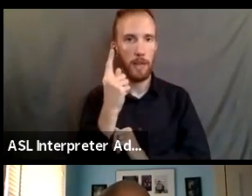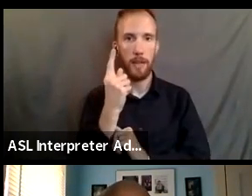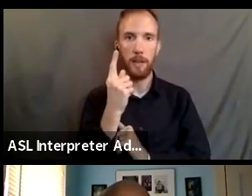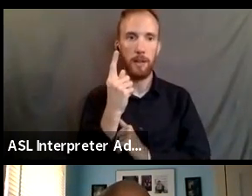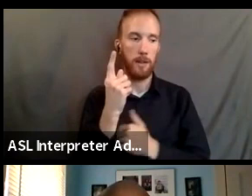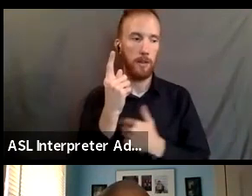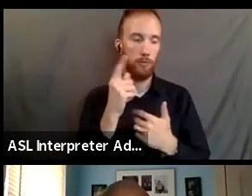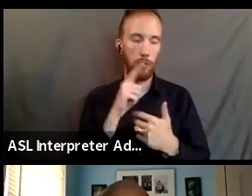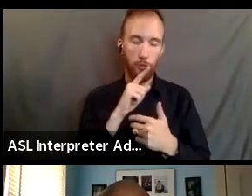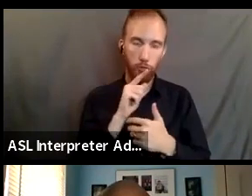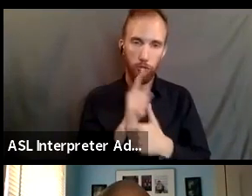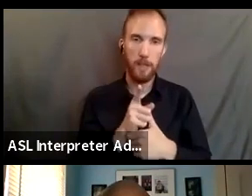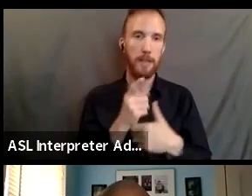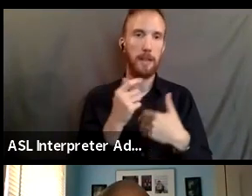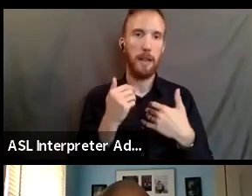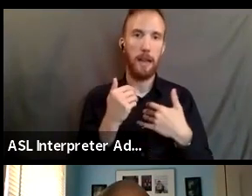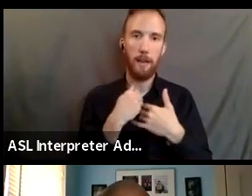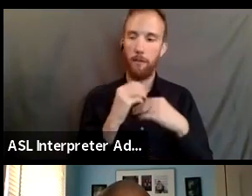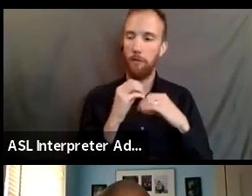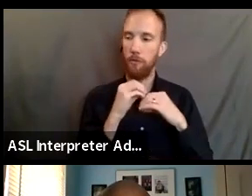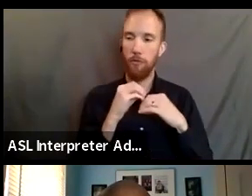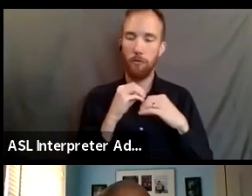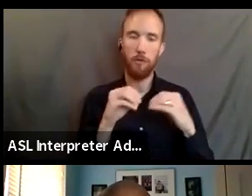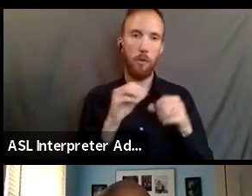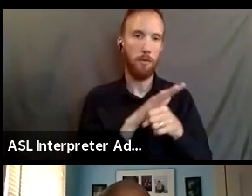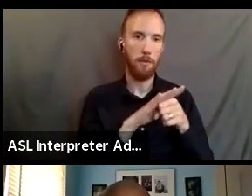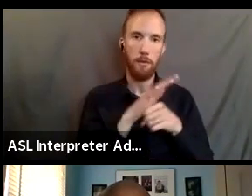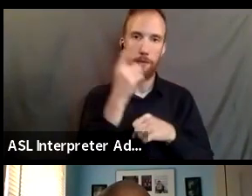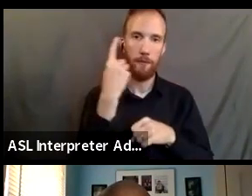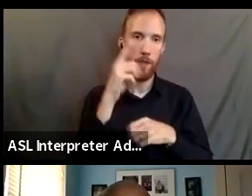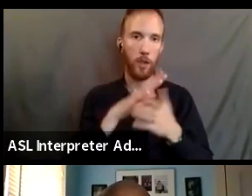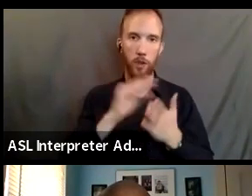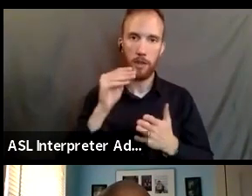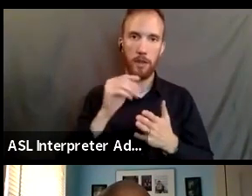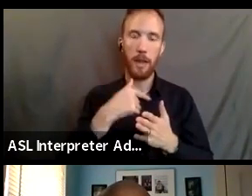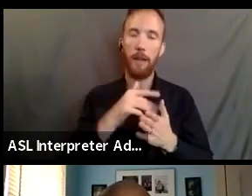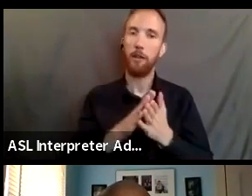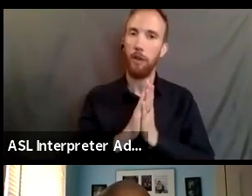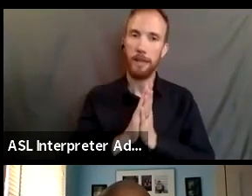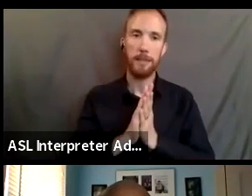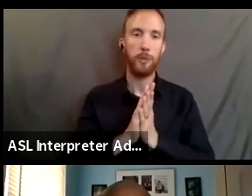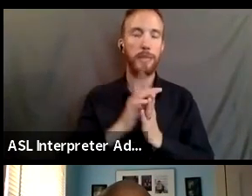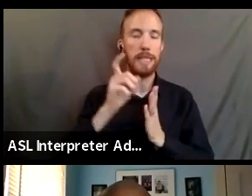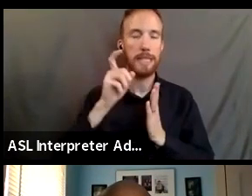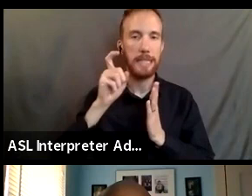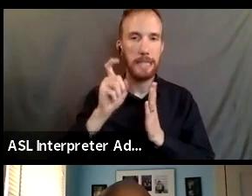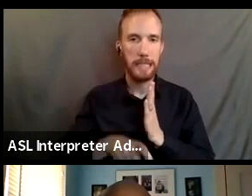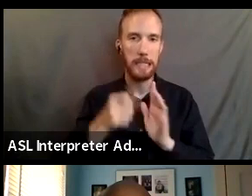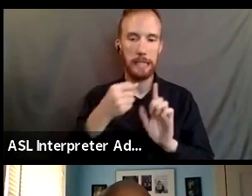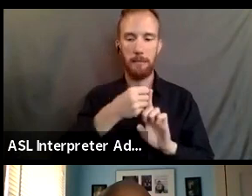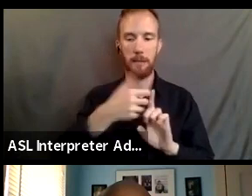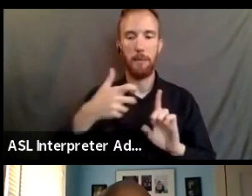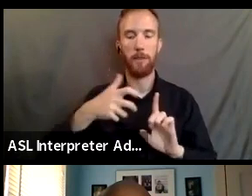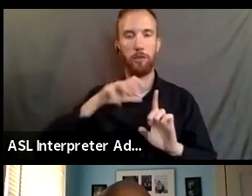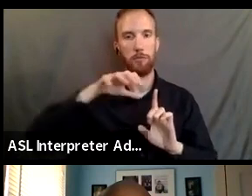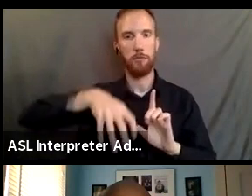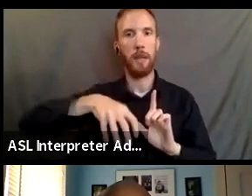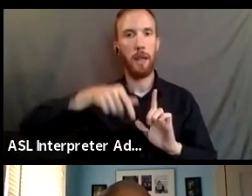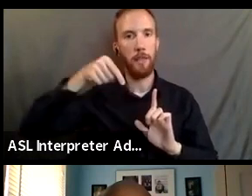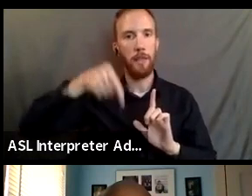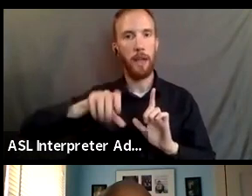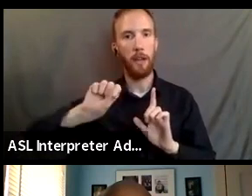space i am asking you for your support in approving the vitally needed expansion at saginaw school thank